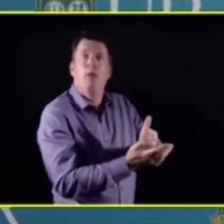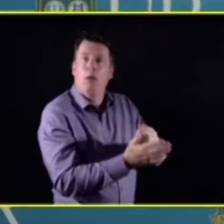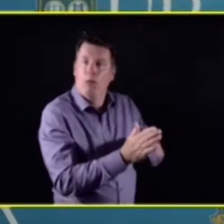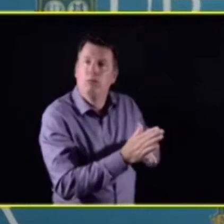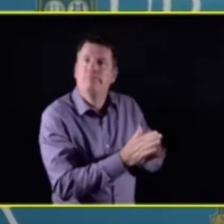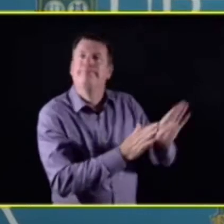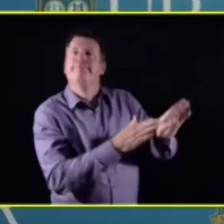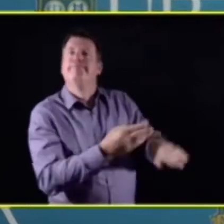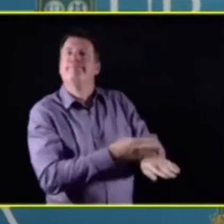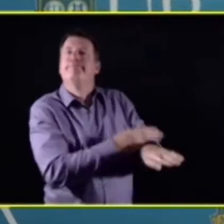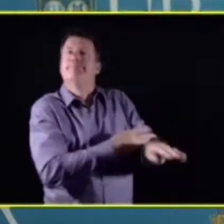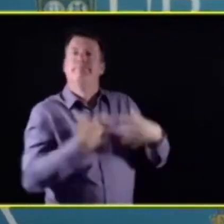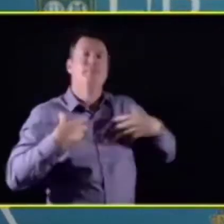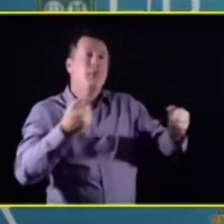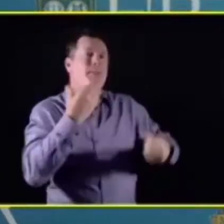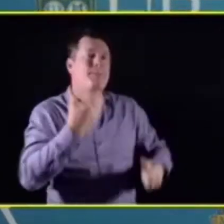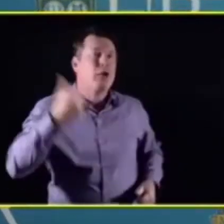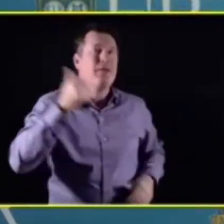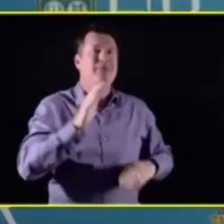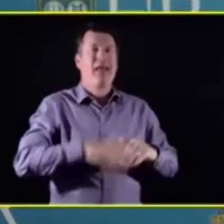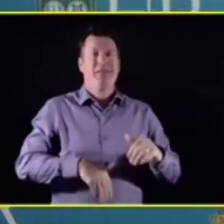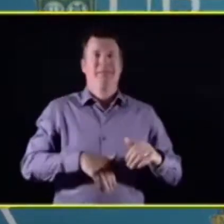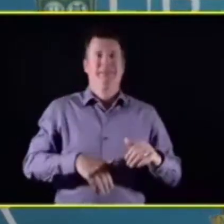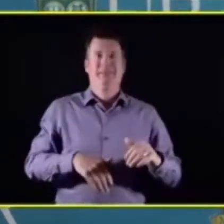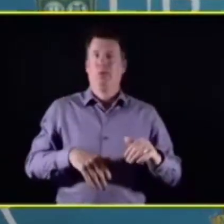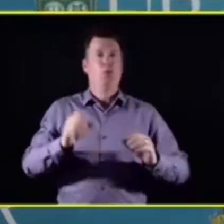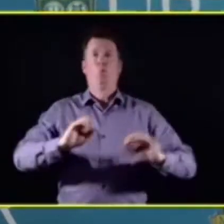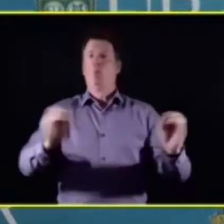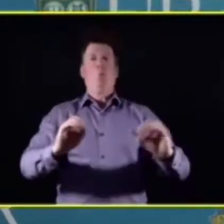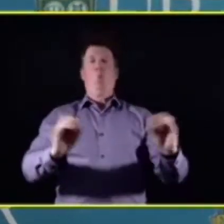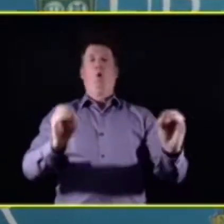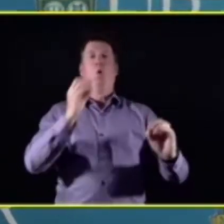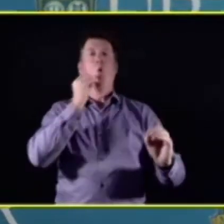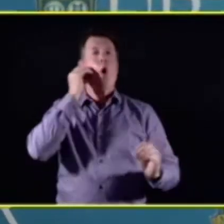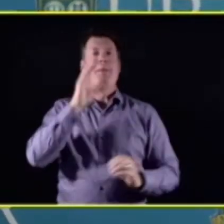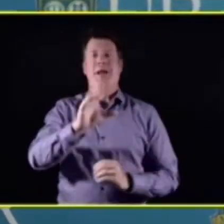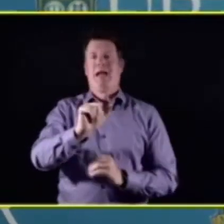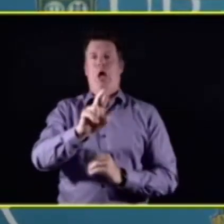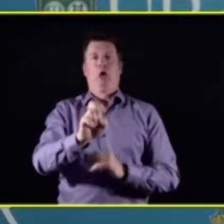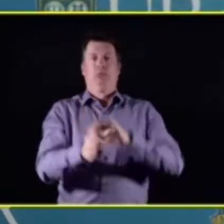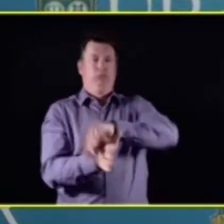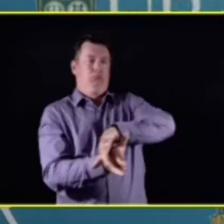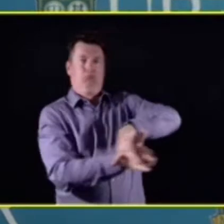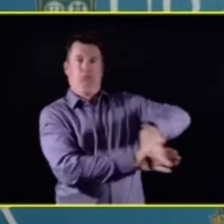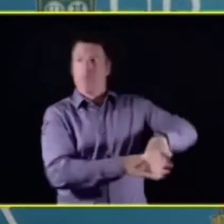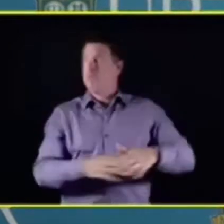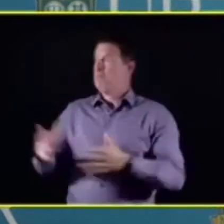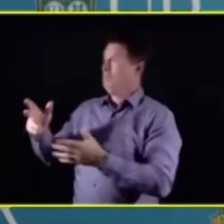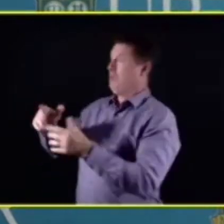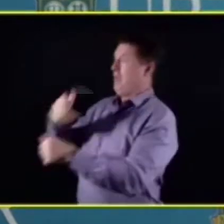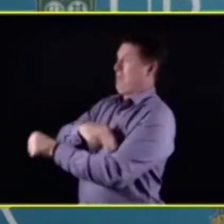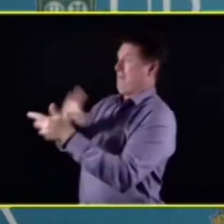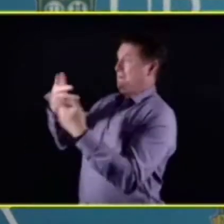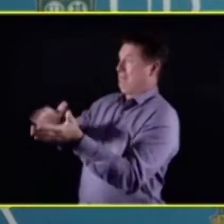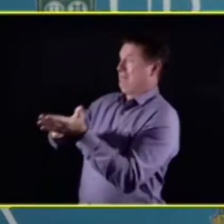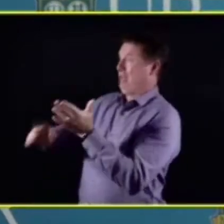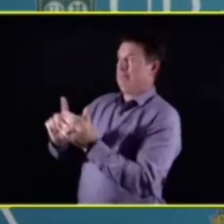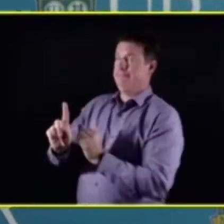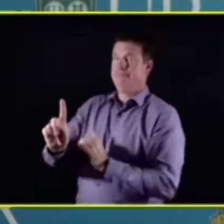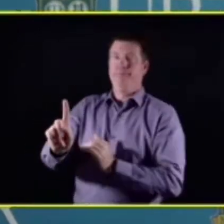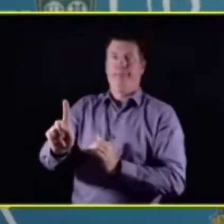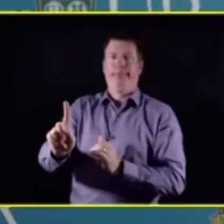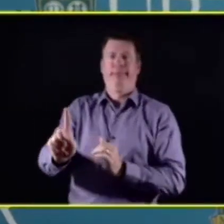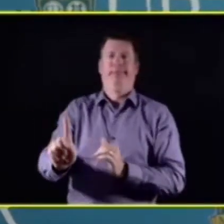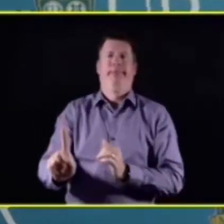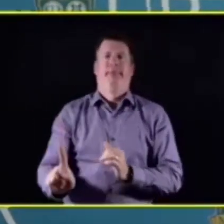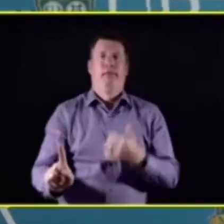recovered and then discharged from home care. So it's been great to be a partner in helping people through this disease. Thank